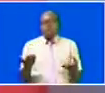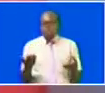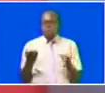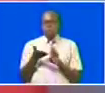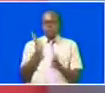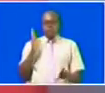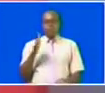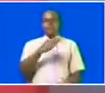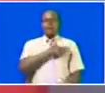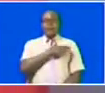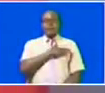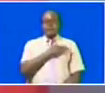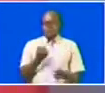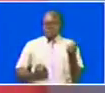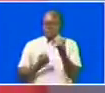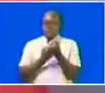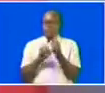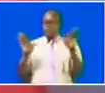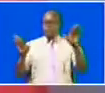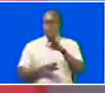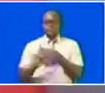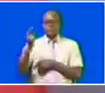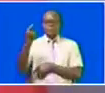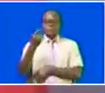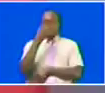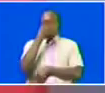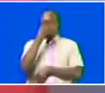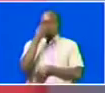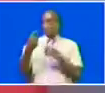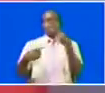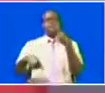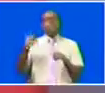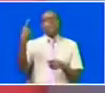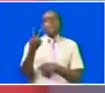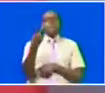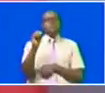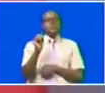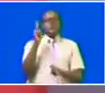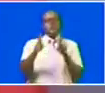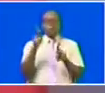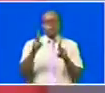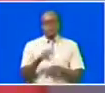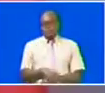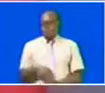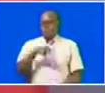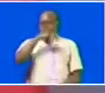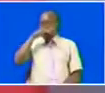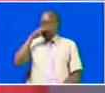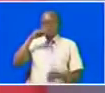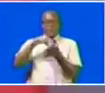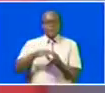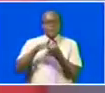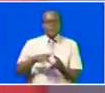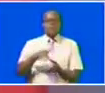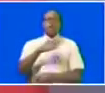quit NASA and support Deputy President William Ruto to succeed President Uhuru Kenyatta. Whereas Mudavadi insists NASA